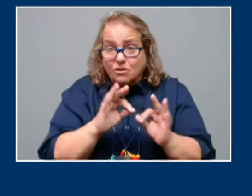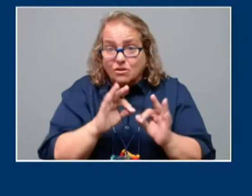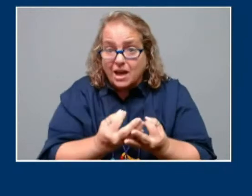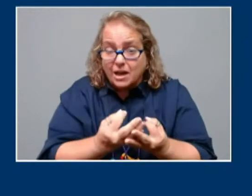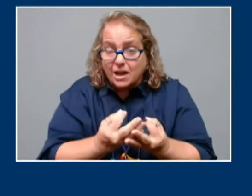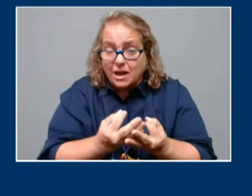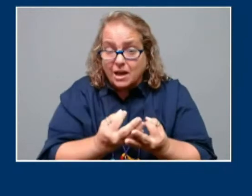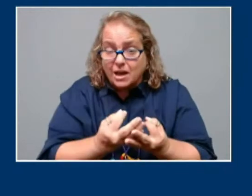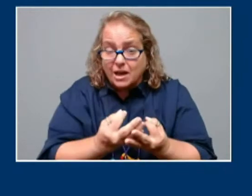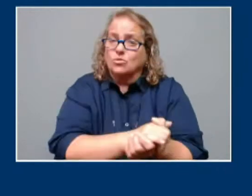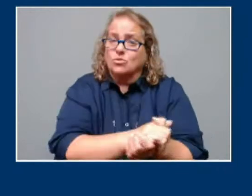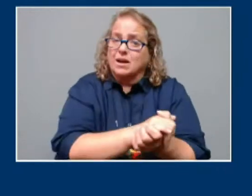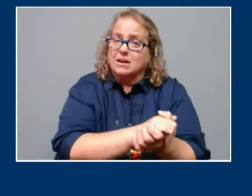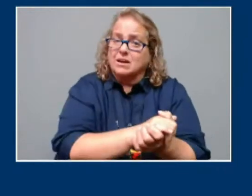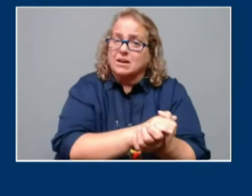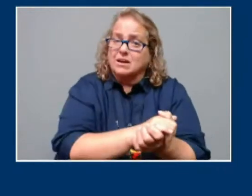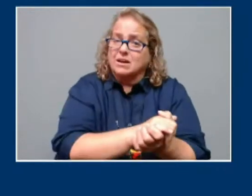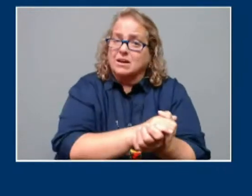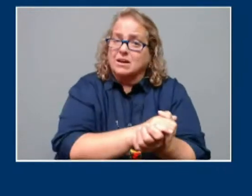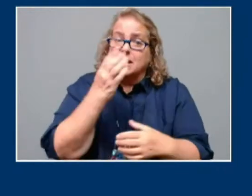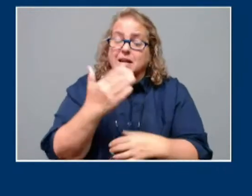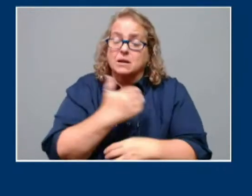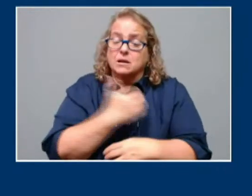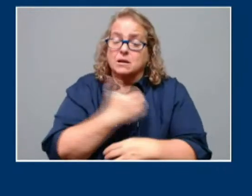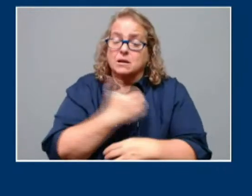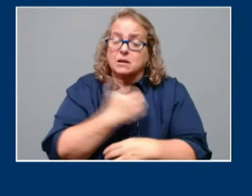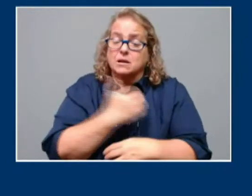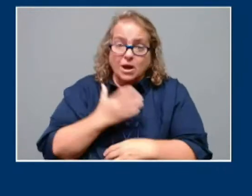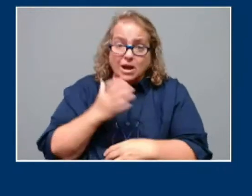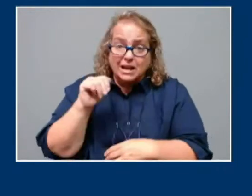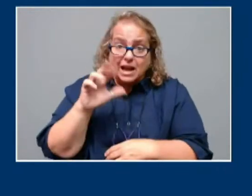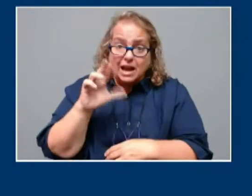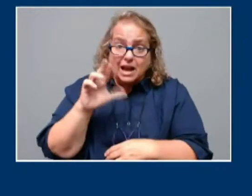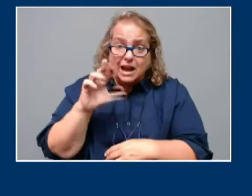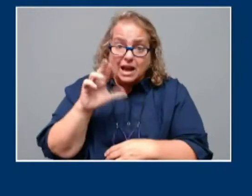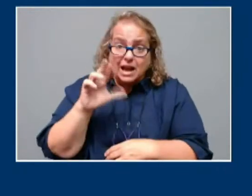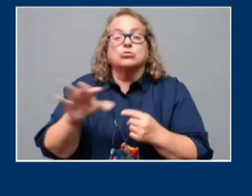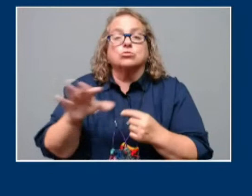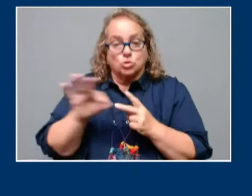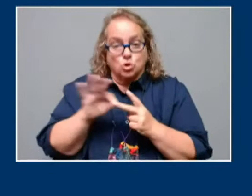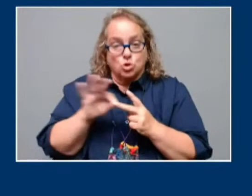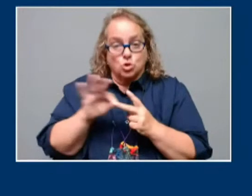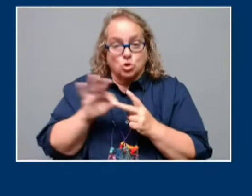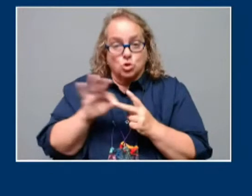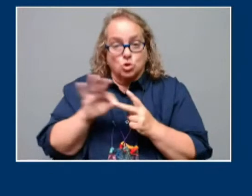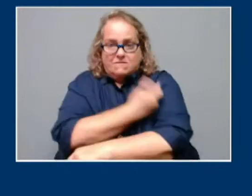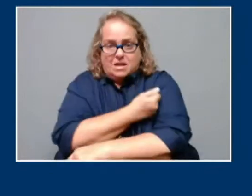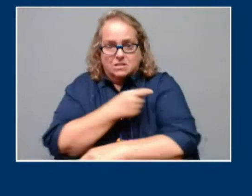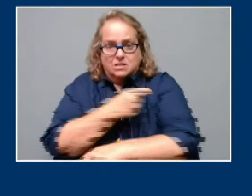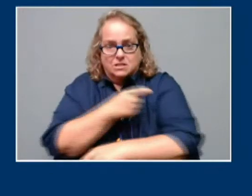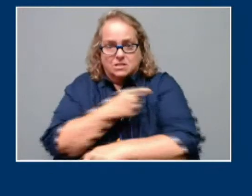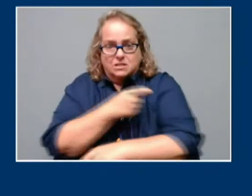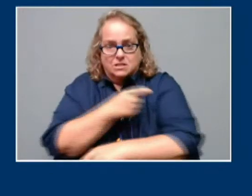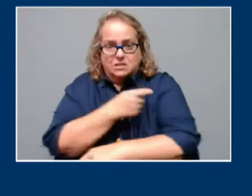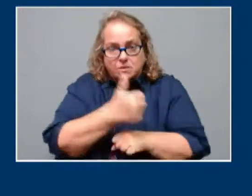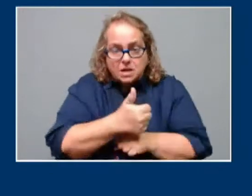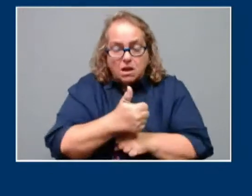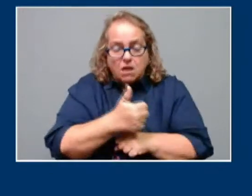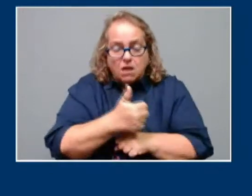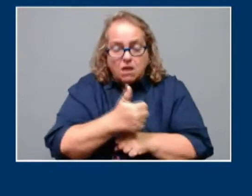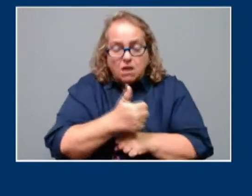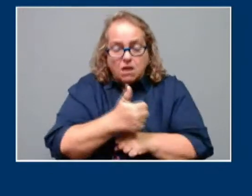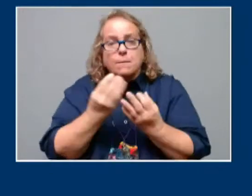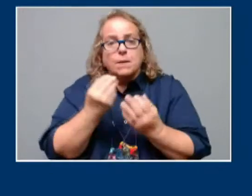Many members of our care team have chosen to be vaccinated to further protect themselves, their families, and their home communities. And for that, I'm